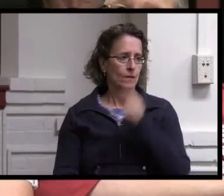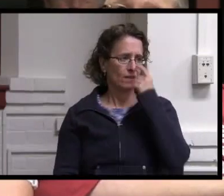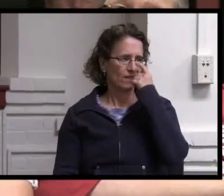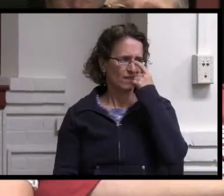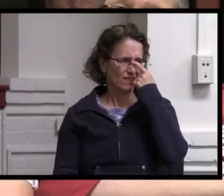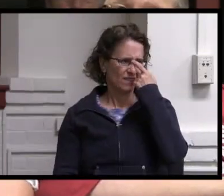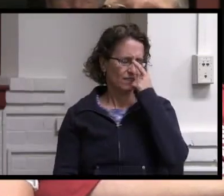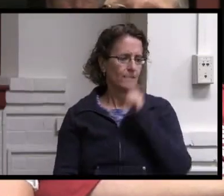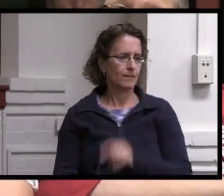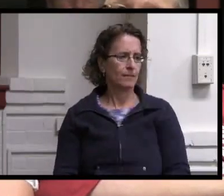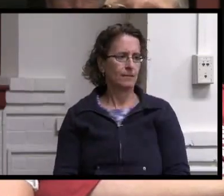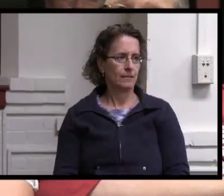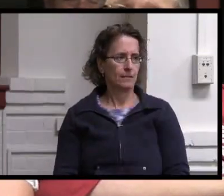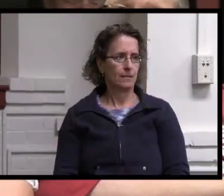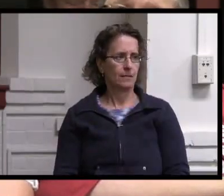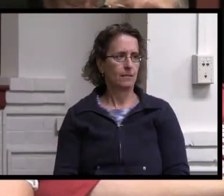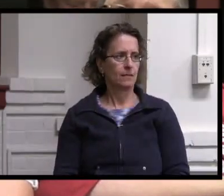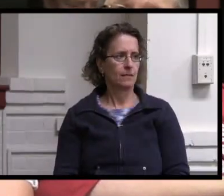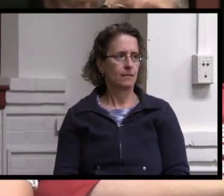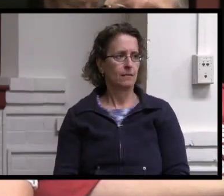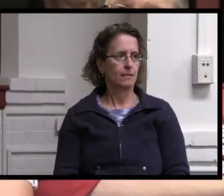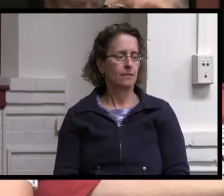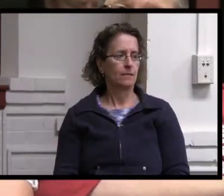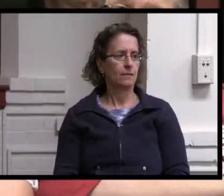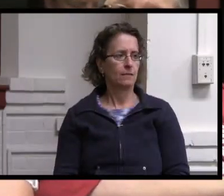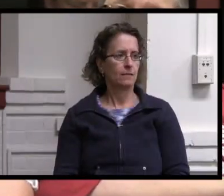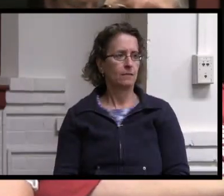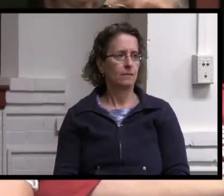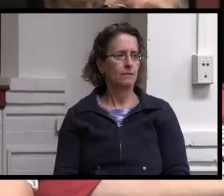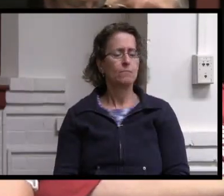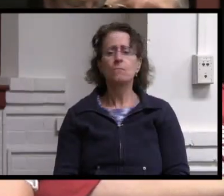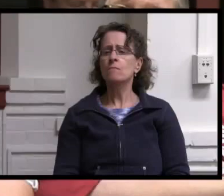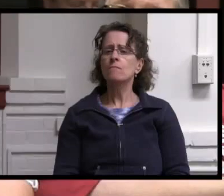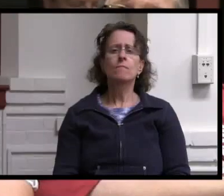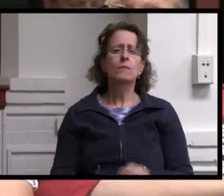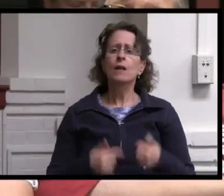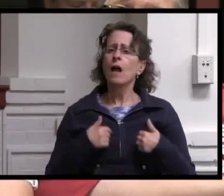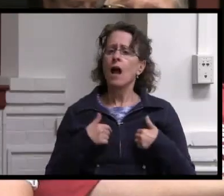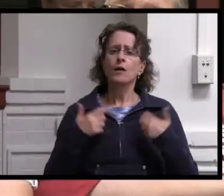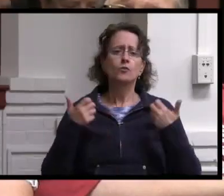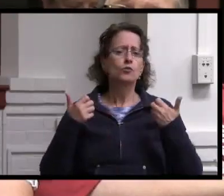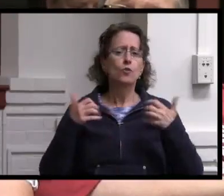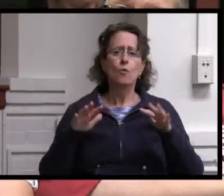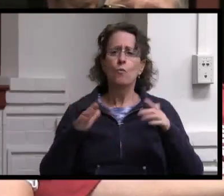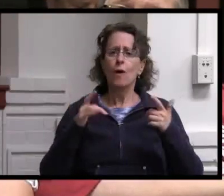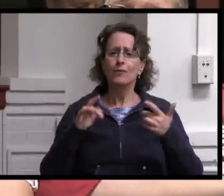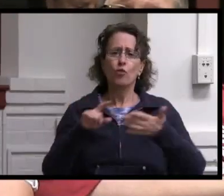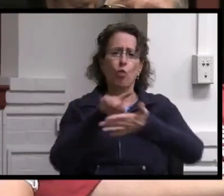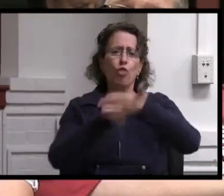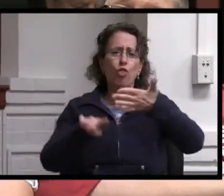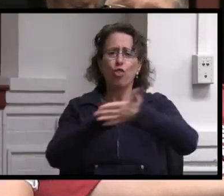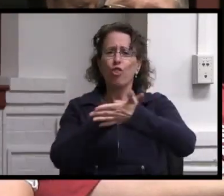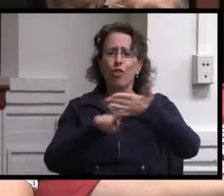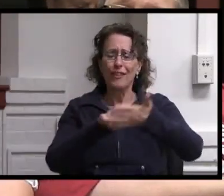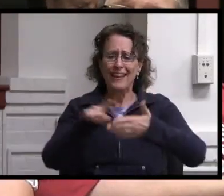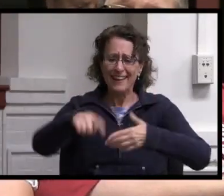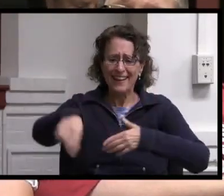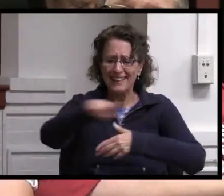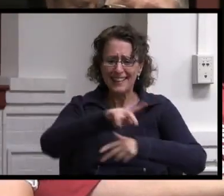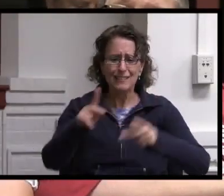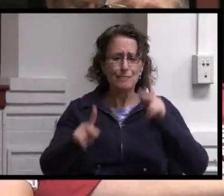I really don't want to be. I don't want our town to be marginalizing people who are already vulnerable and weak.